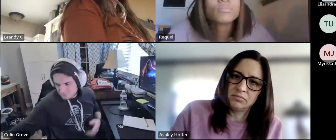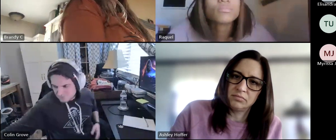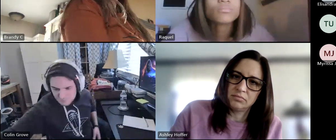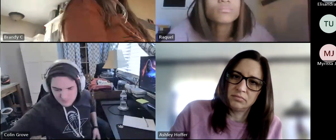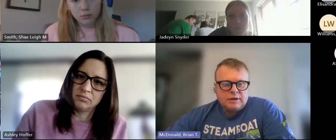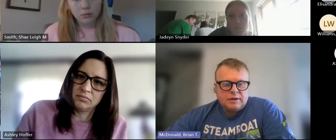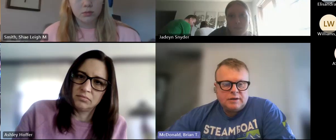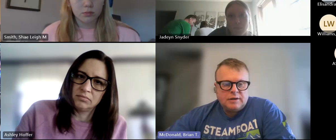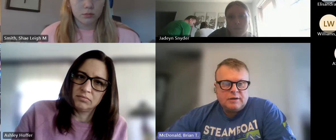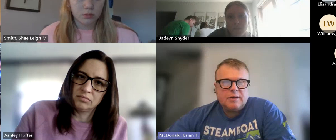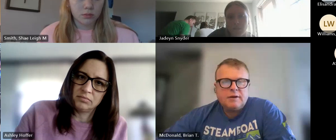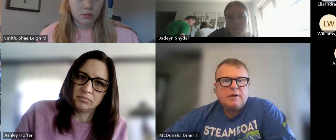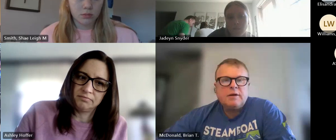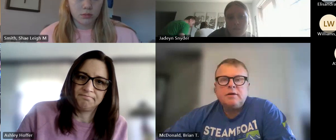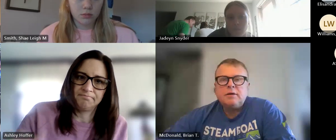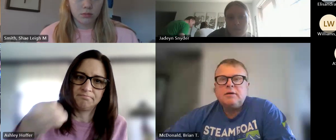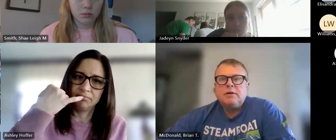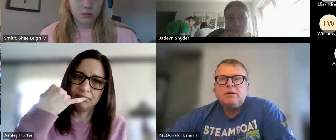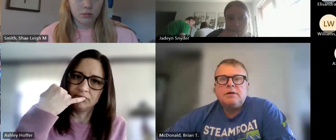That's not what I wanted.